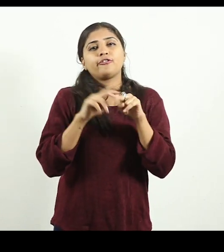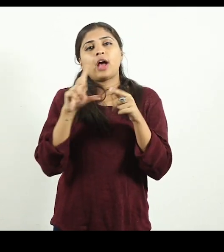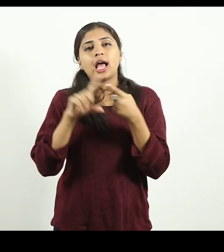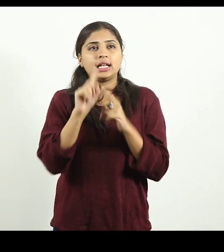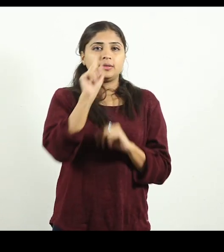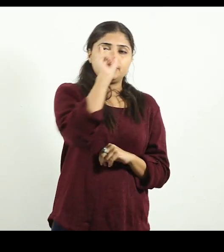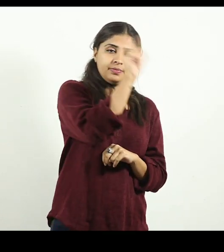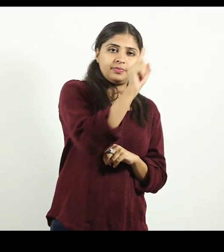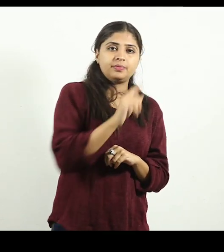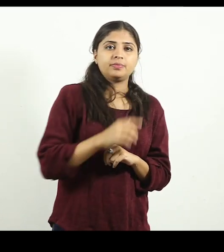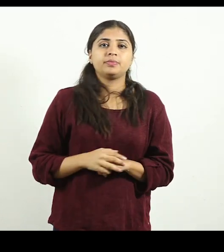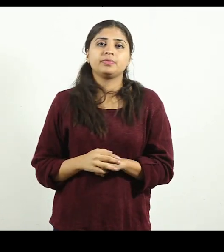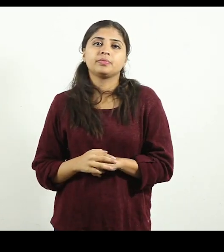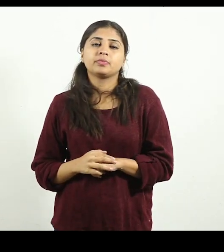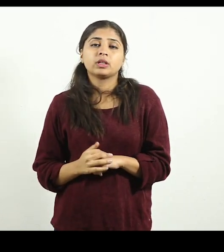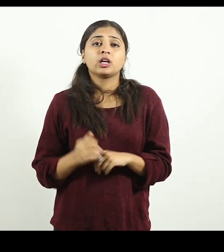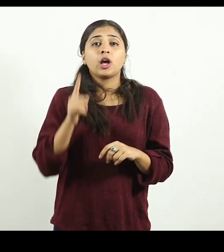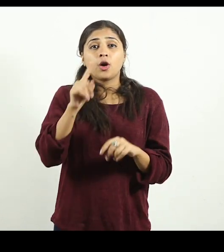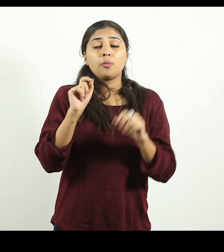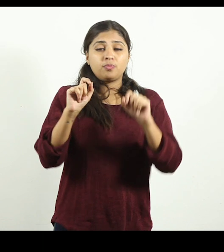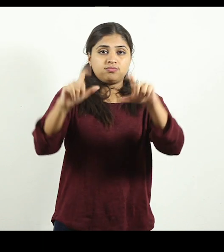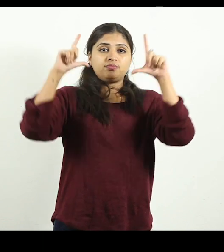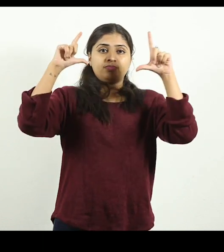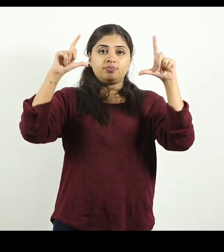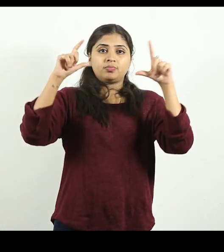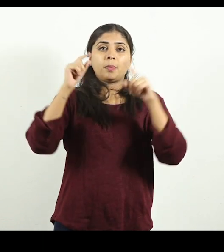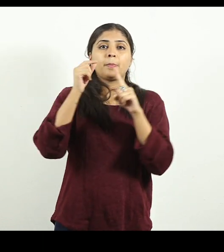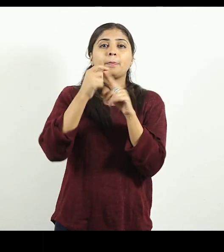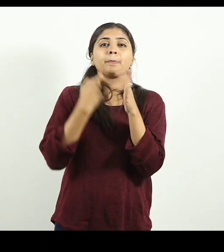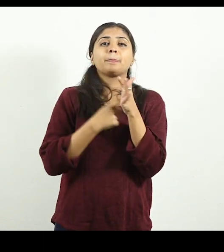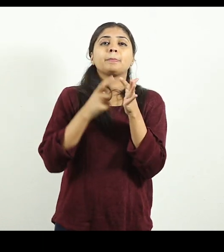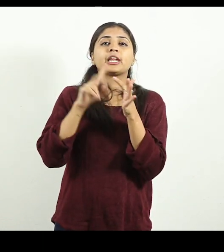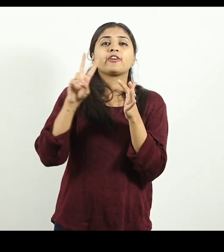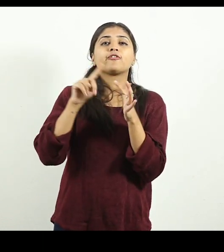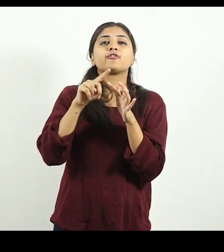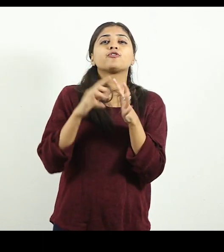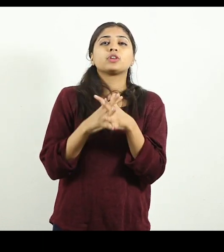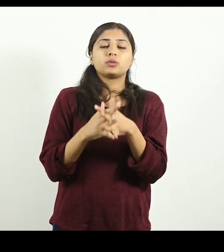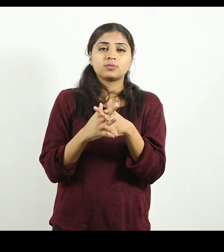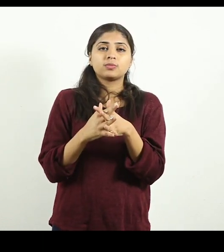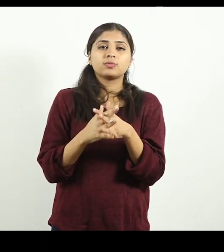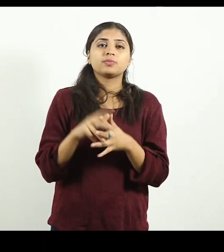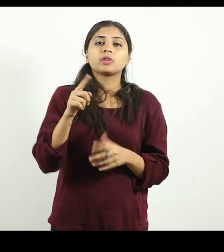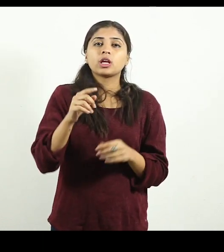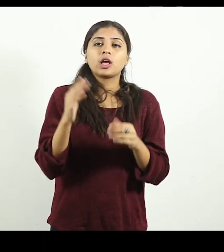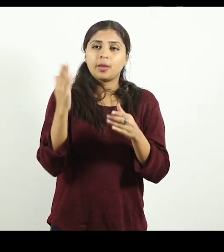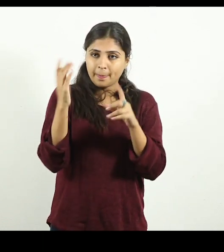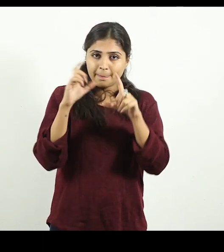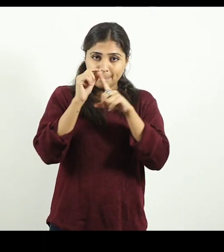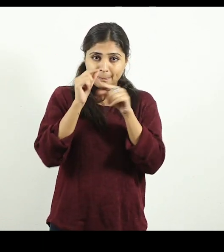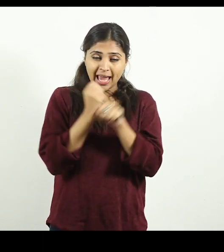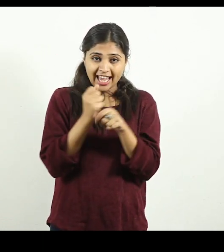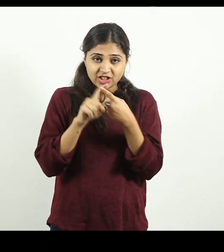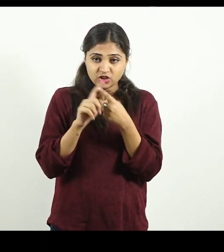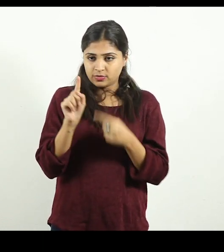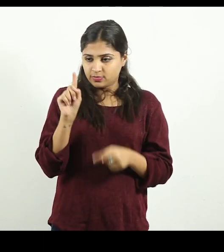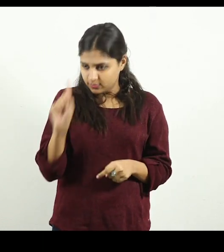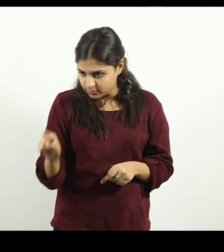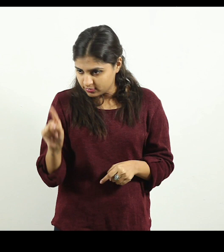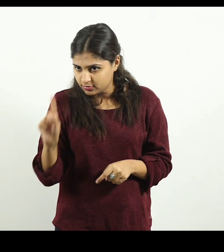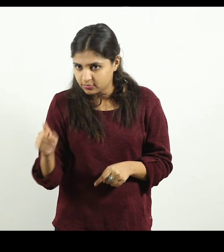tab. A preview of your document automatically appears. To view each page, click the arrows below the preview.